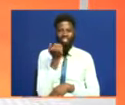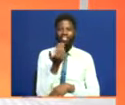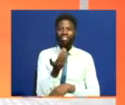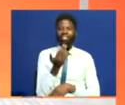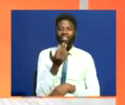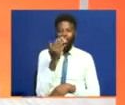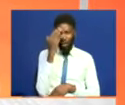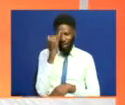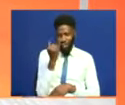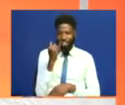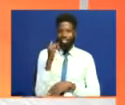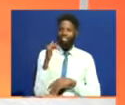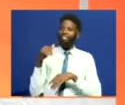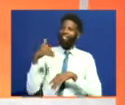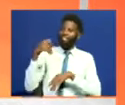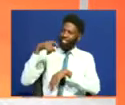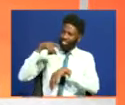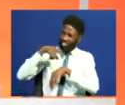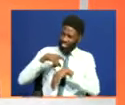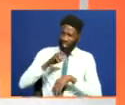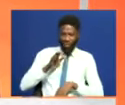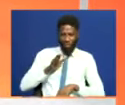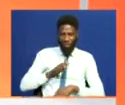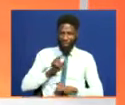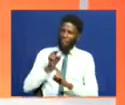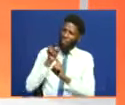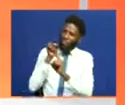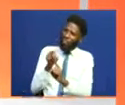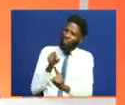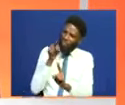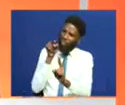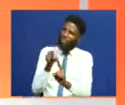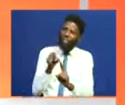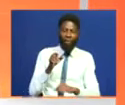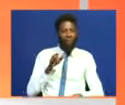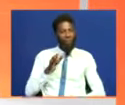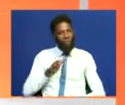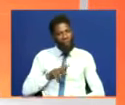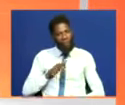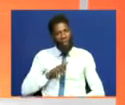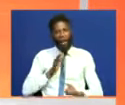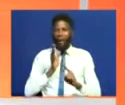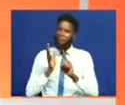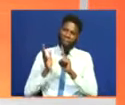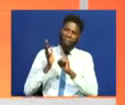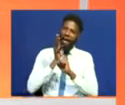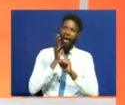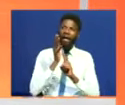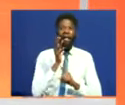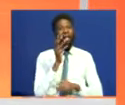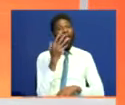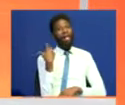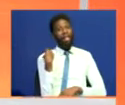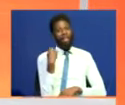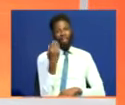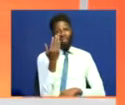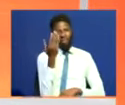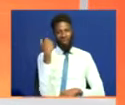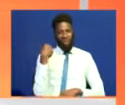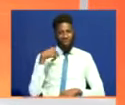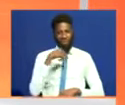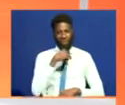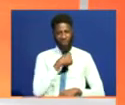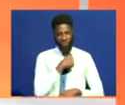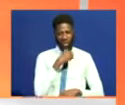and every time, a woman is being harassed. A woman is being beaten. The other day, before we closed, we went